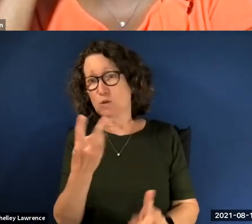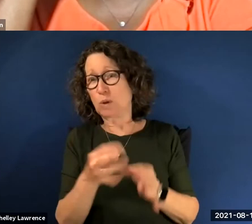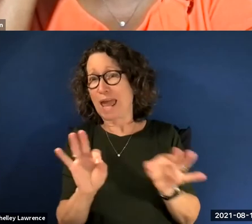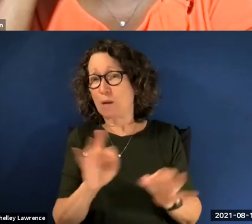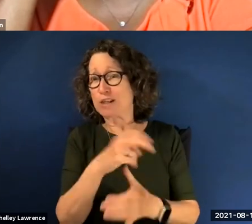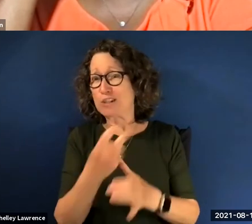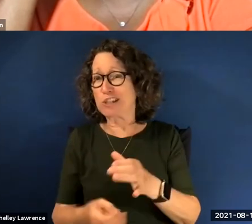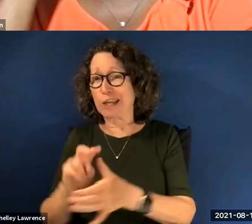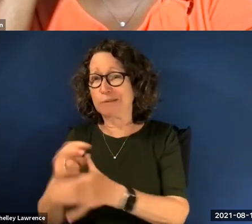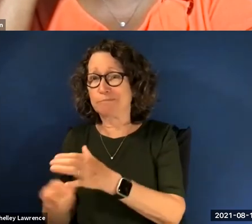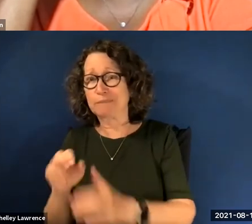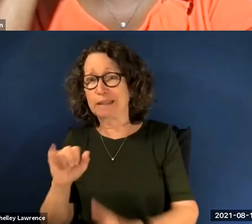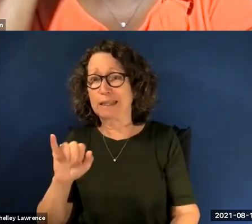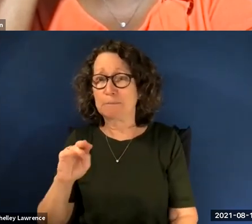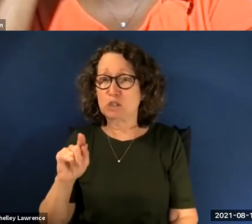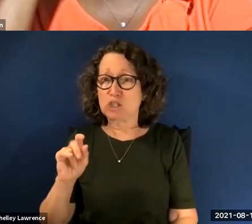immersion